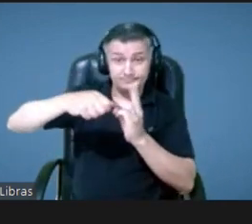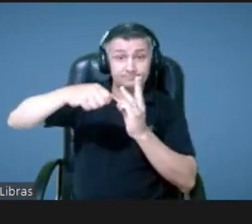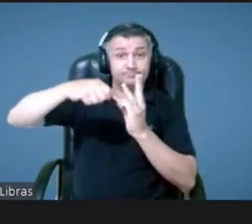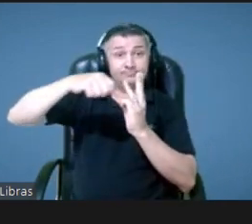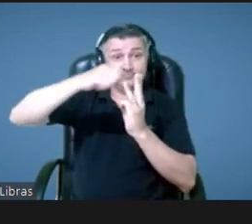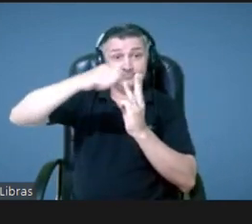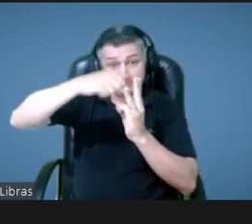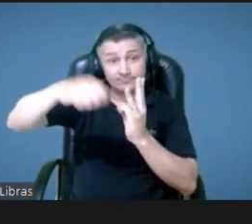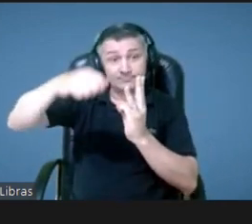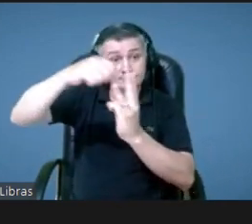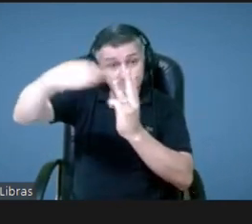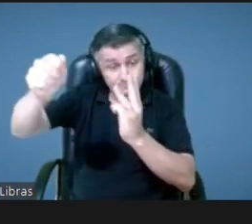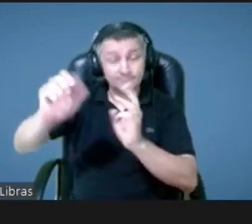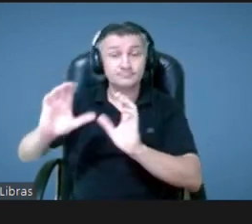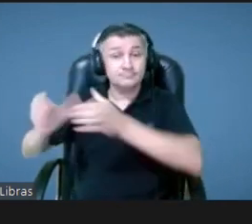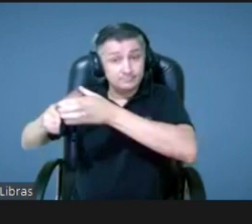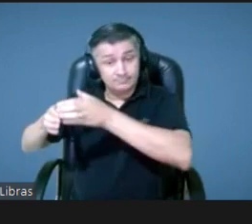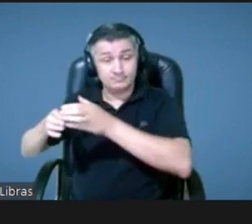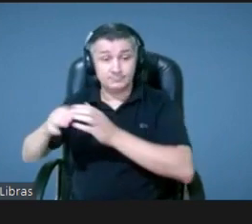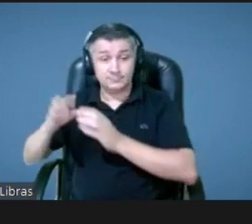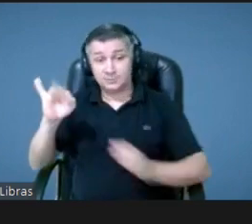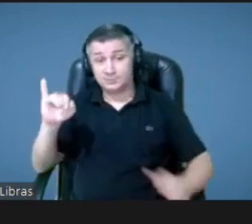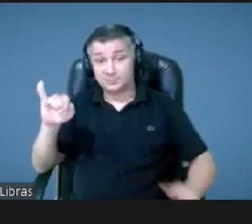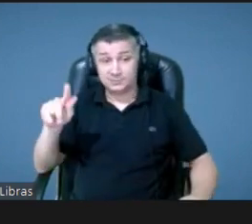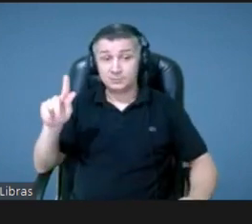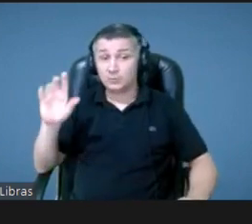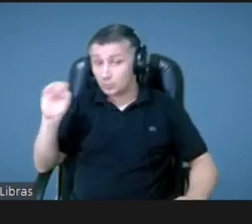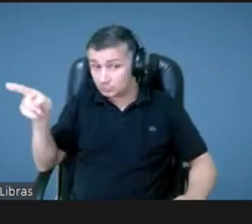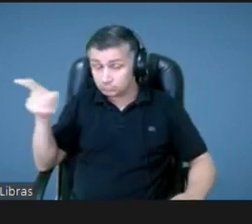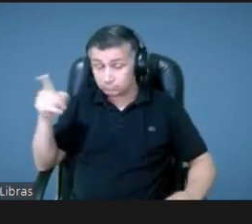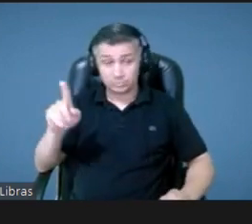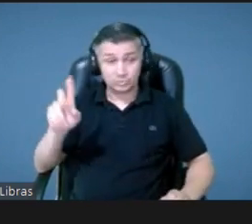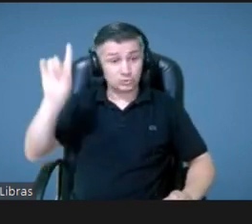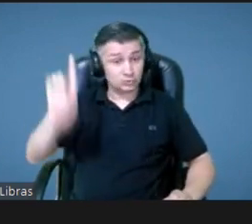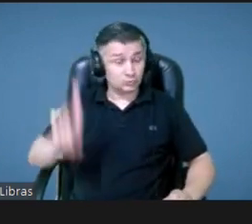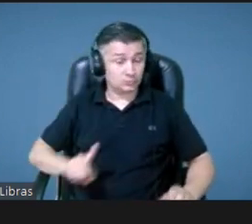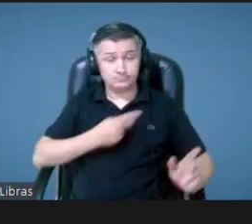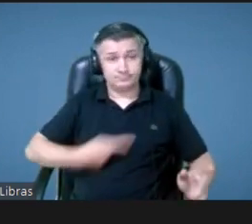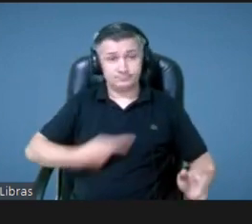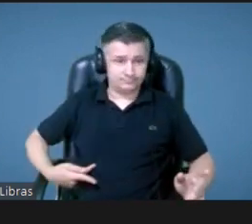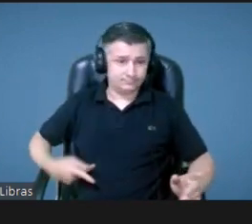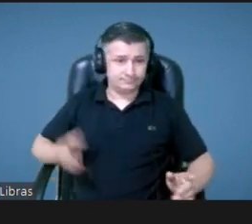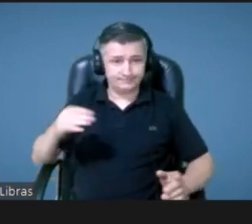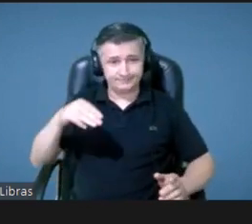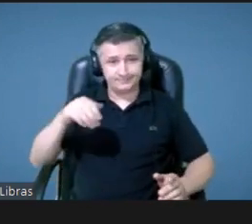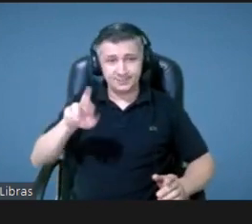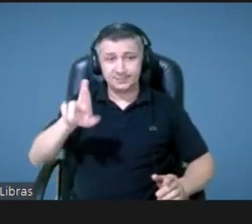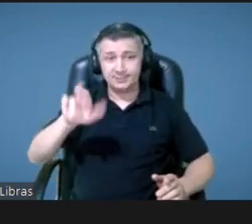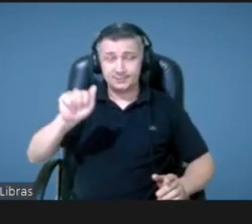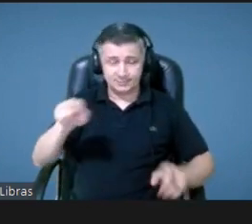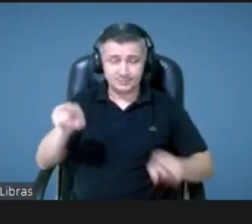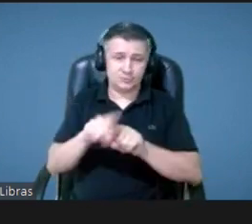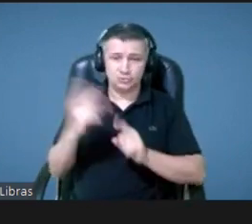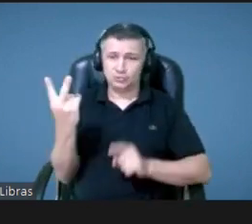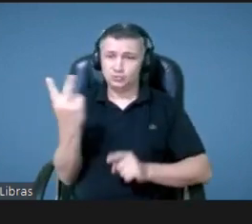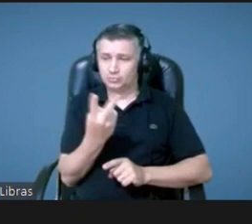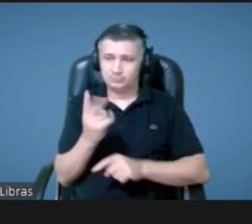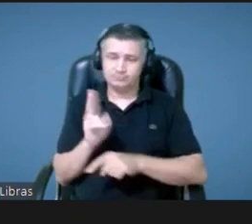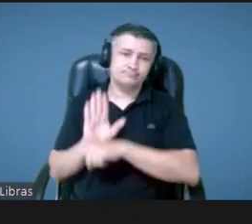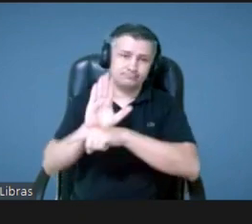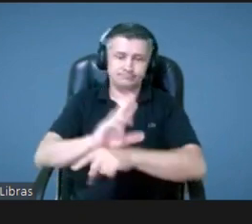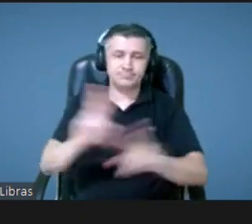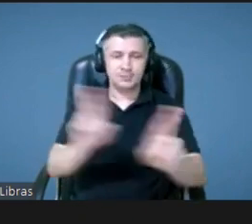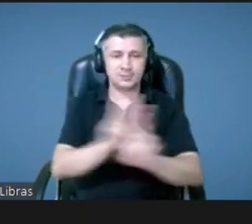Q3 2023. Today with us are Mr. Tiago de Oliveira, CEO, and myself, Mara